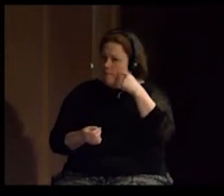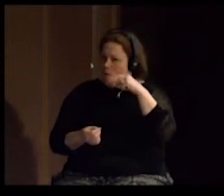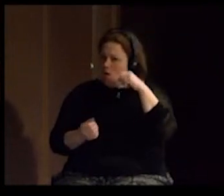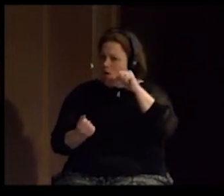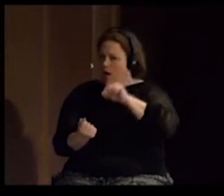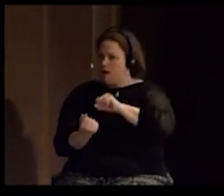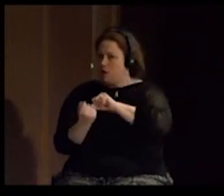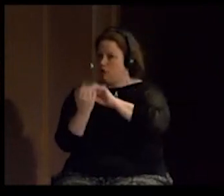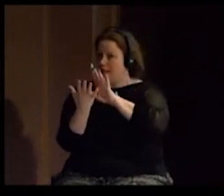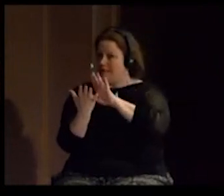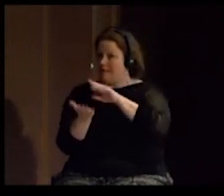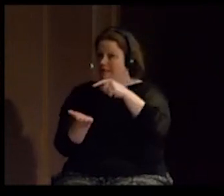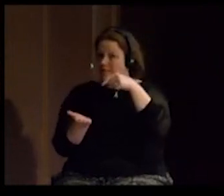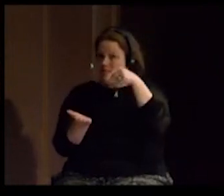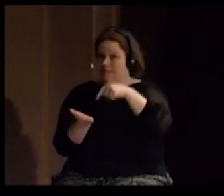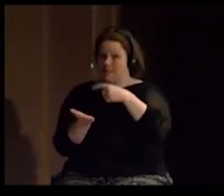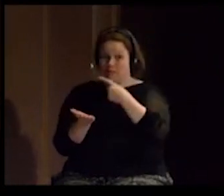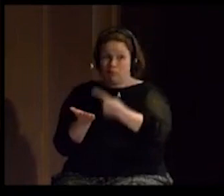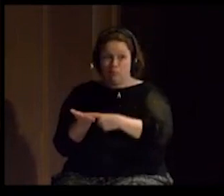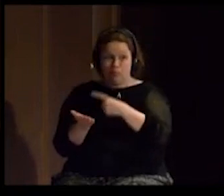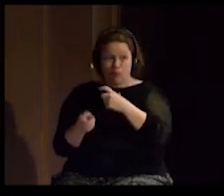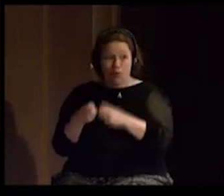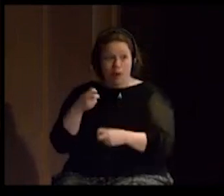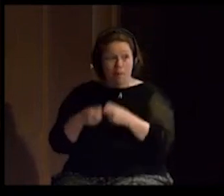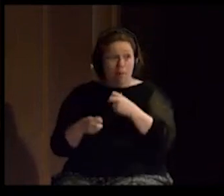problem and how that's going.